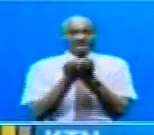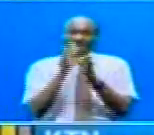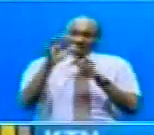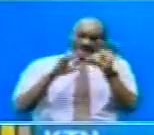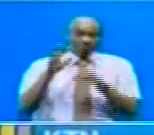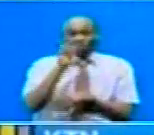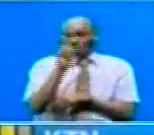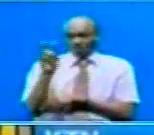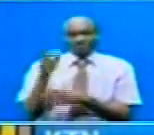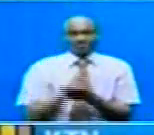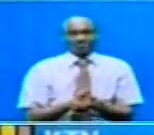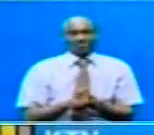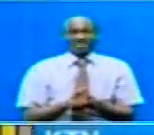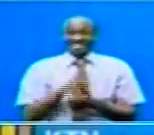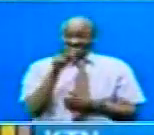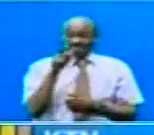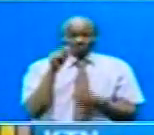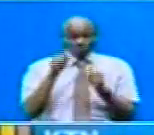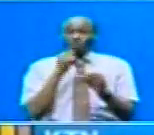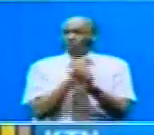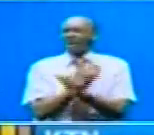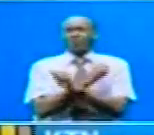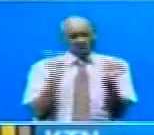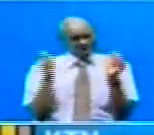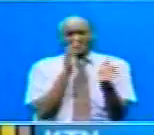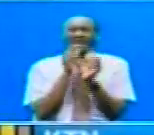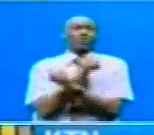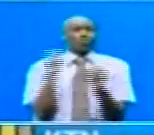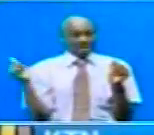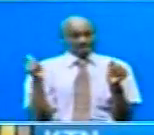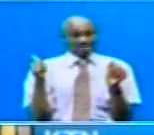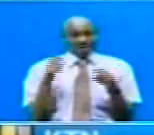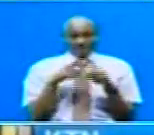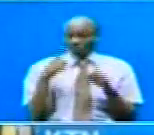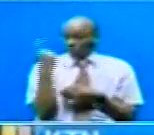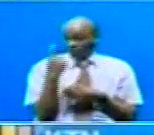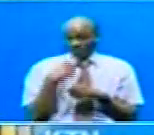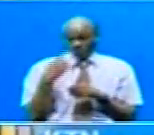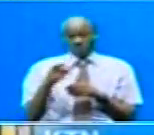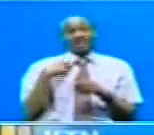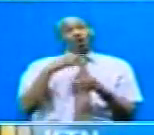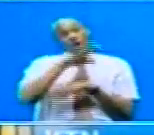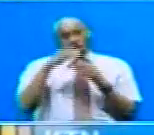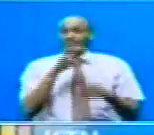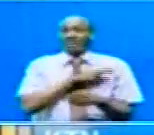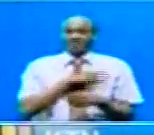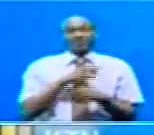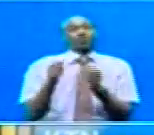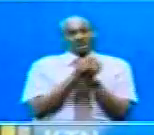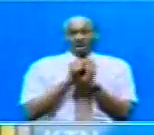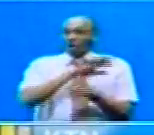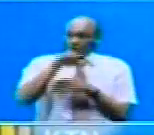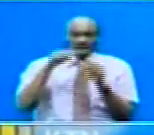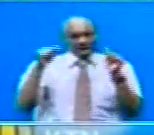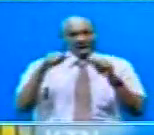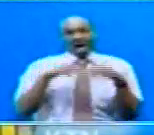reserves. And this is fine. I think it has worked out very well, it's a level playing field now and everybody is happy. But